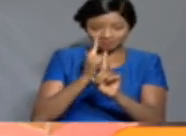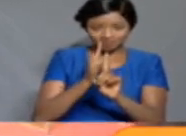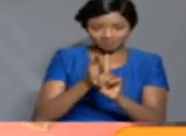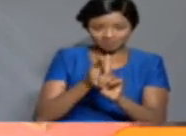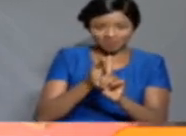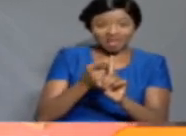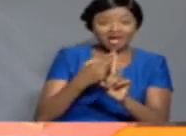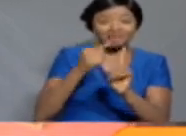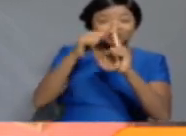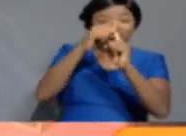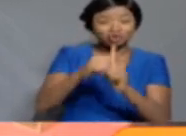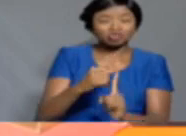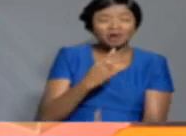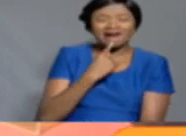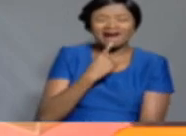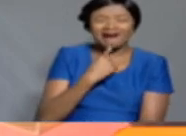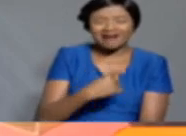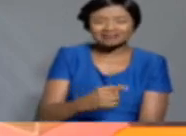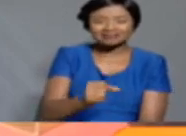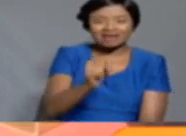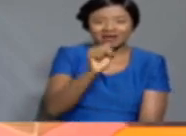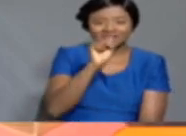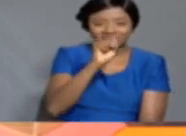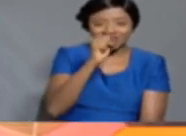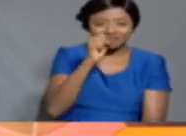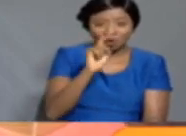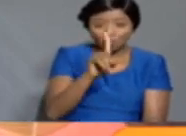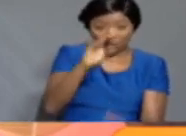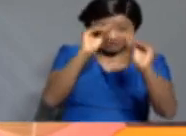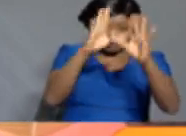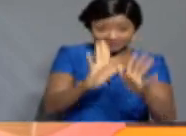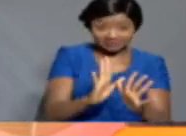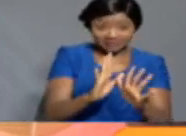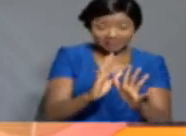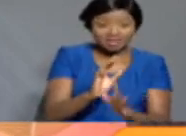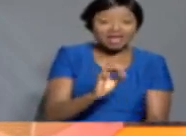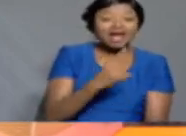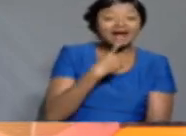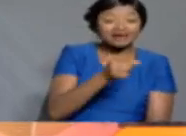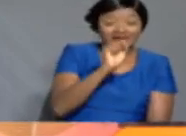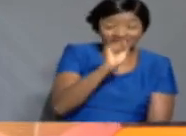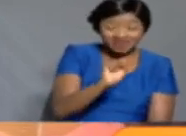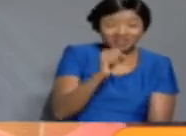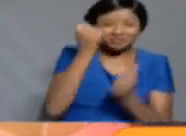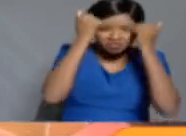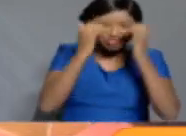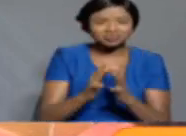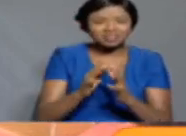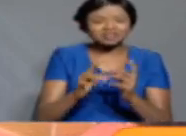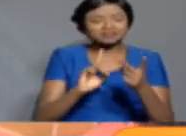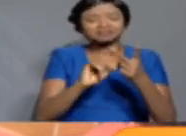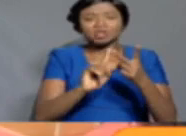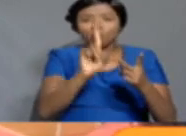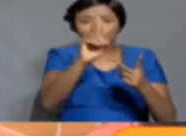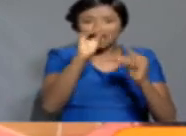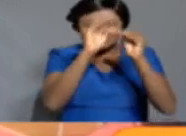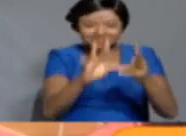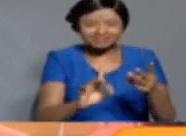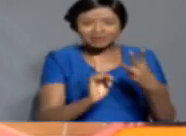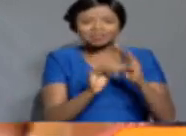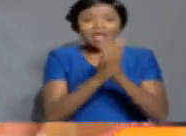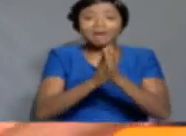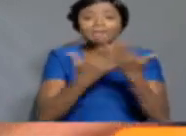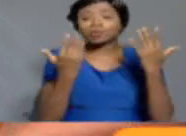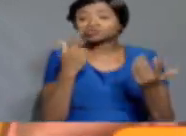had 105 5 students and 1 teacher. Yeah. And they didn't even have books. I think there were only 4 books in There were that class. 3, and they were actually donated by